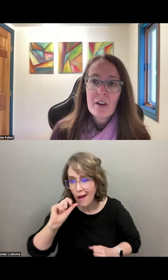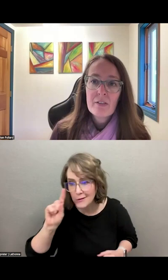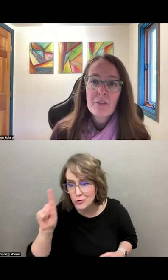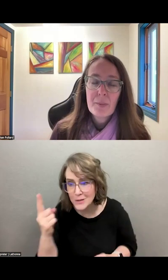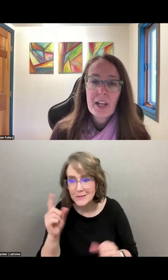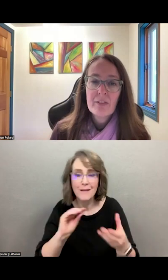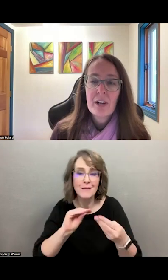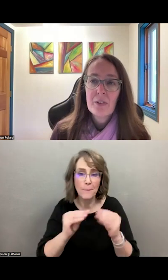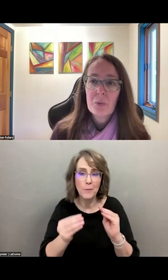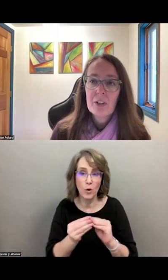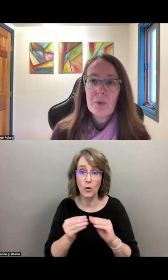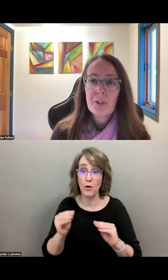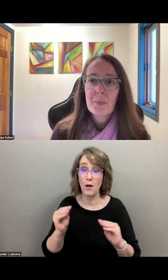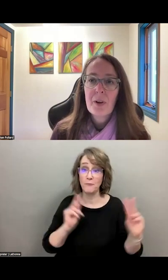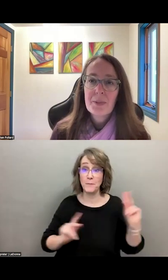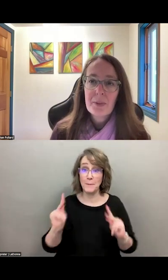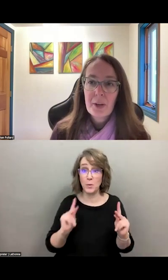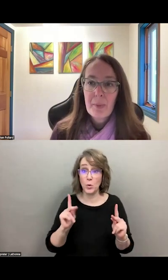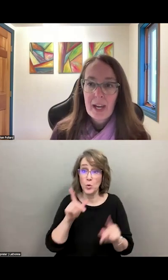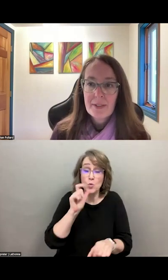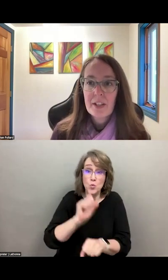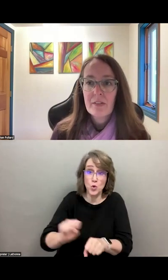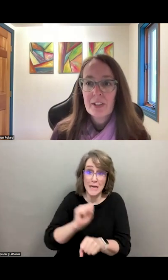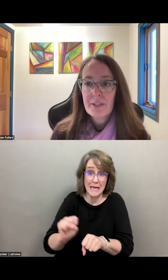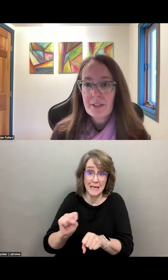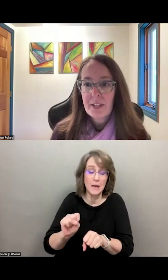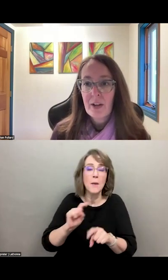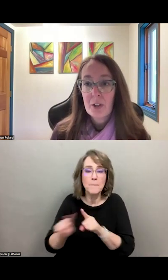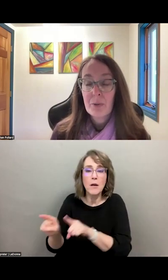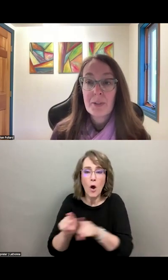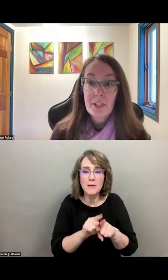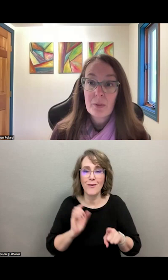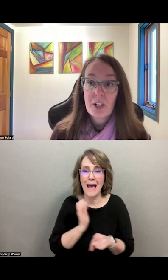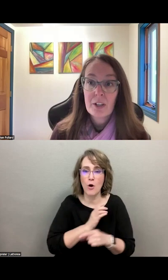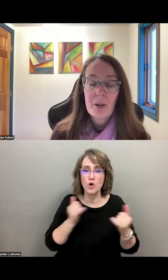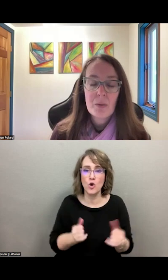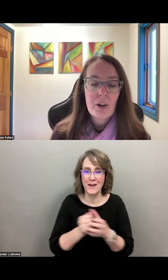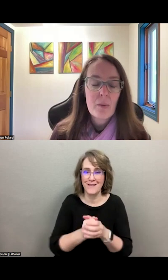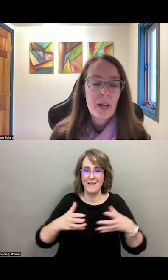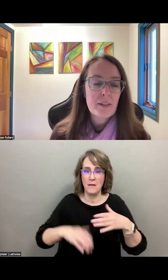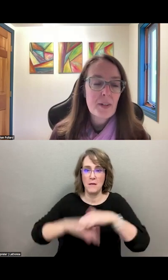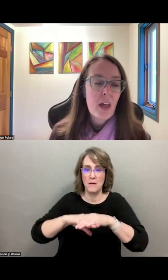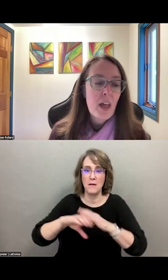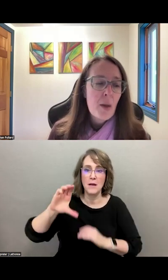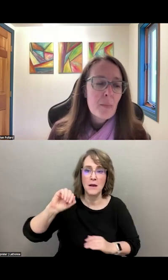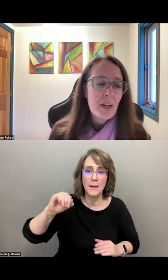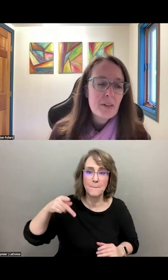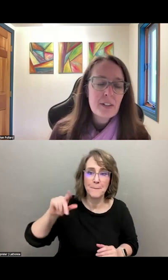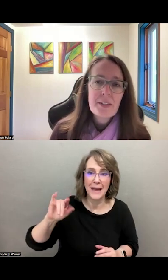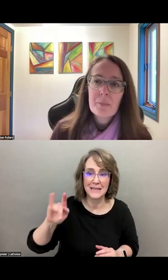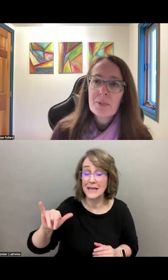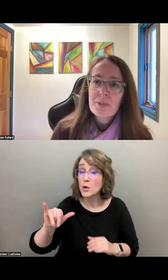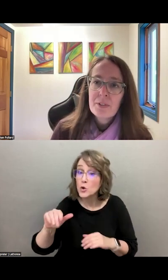numbers of the behavioral health workforce, but also the capacity of existing workforce, like we've talked about with compacts. But